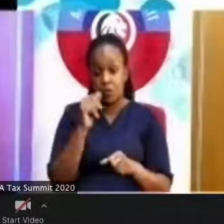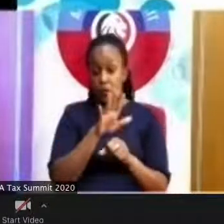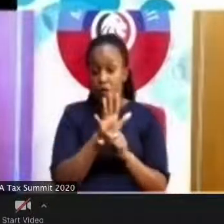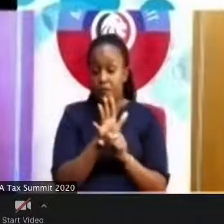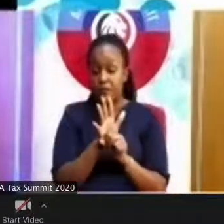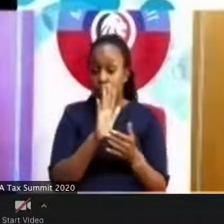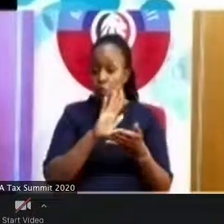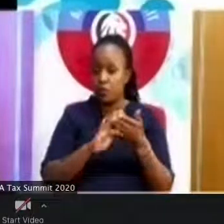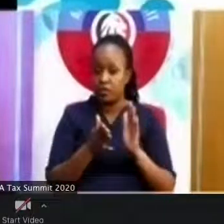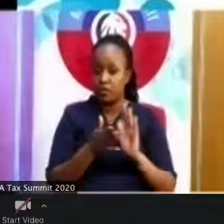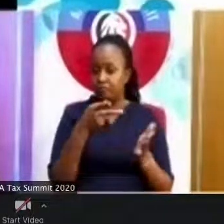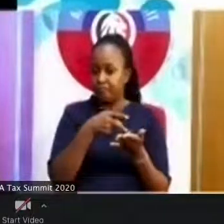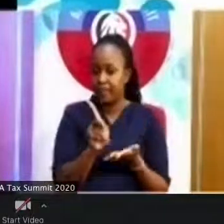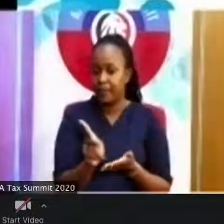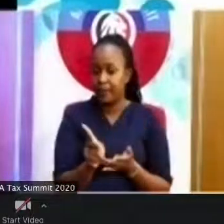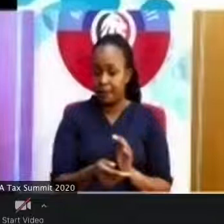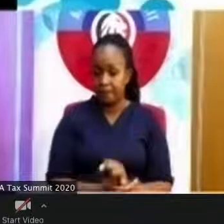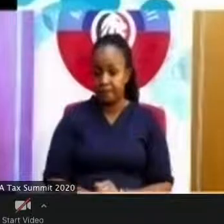examinations.